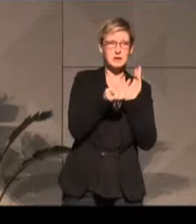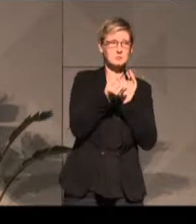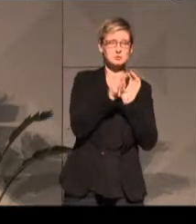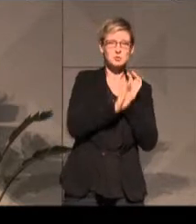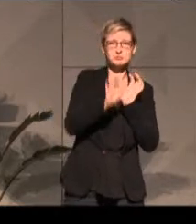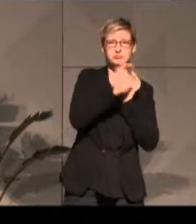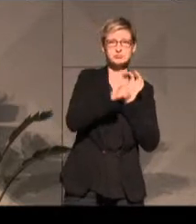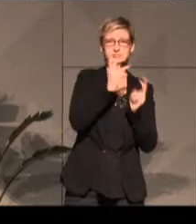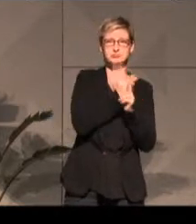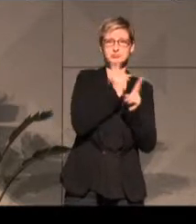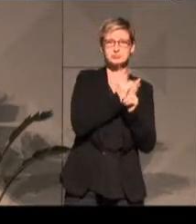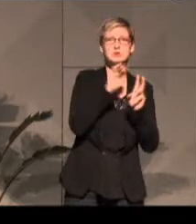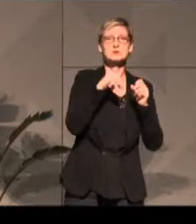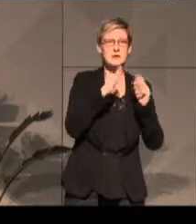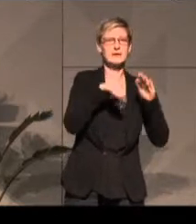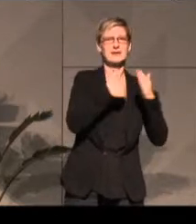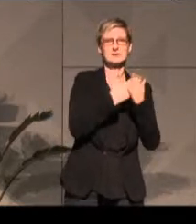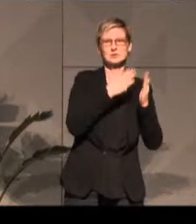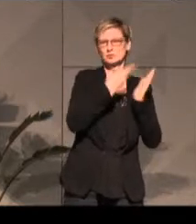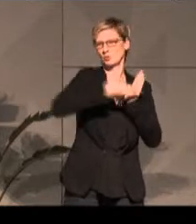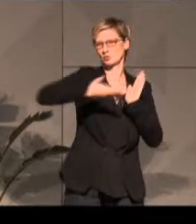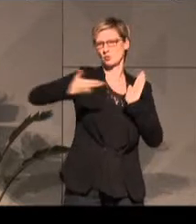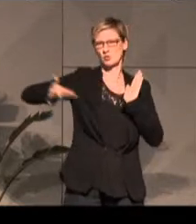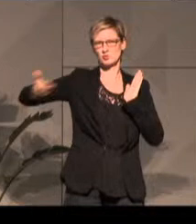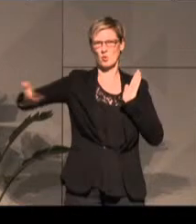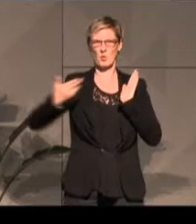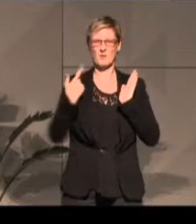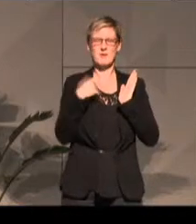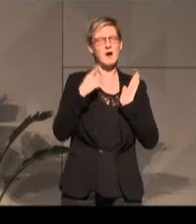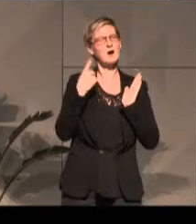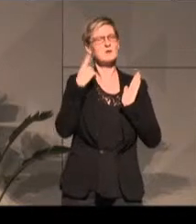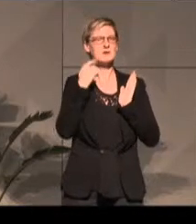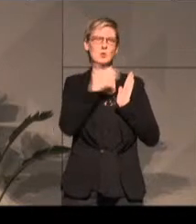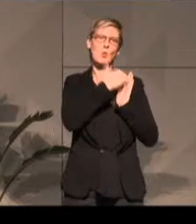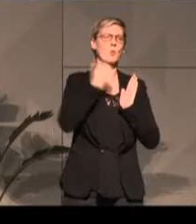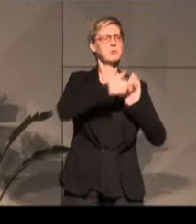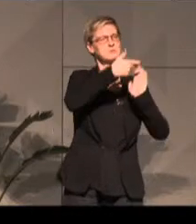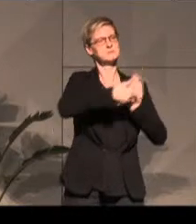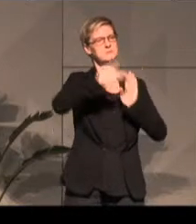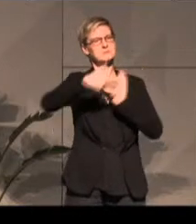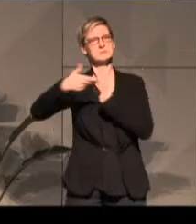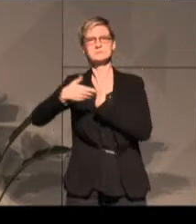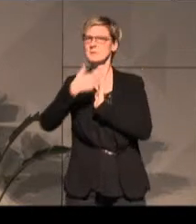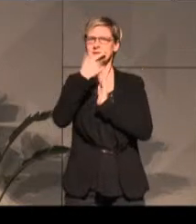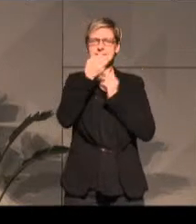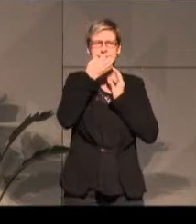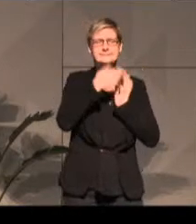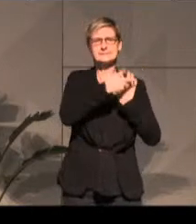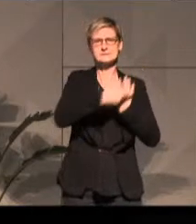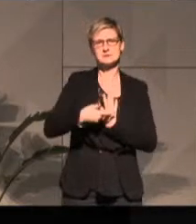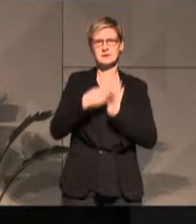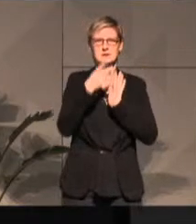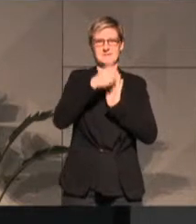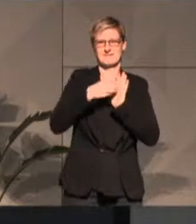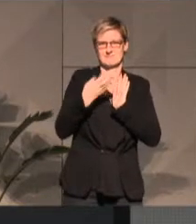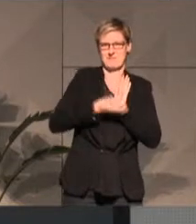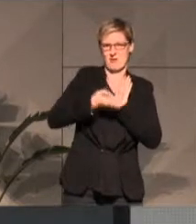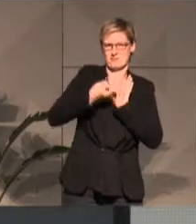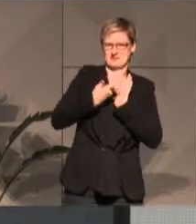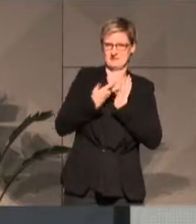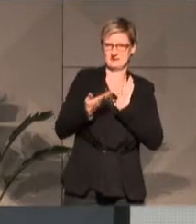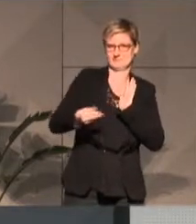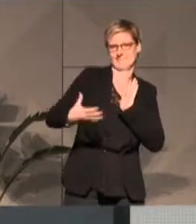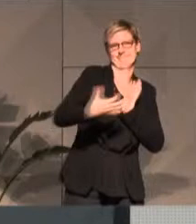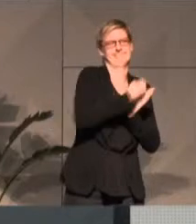will be as follows. Only if we understand the results of our decisions in the future today, we are going to be able to make